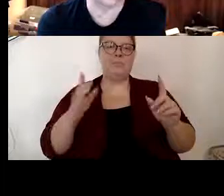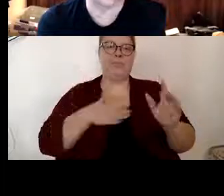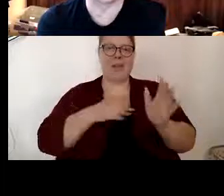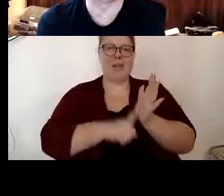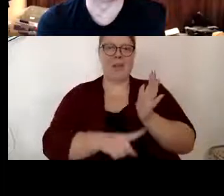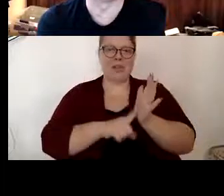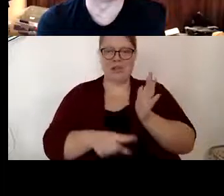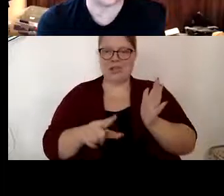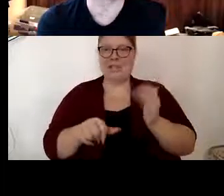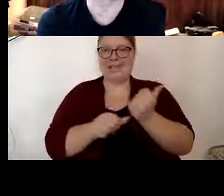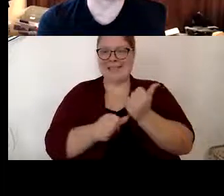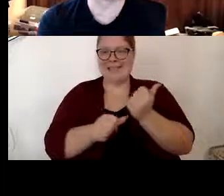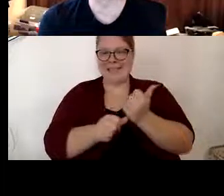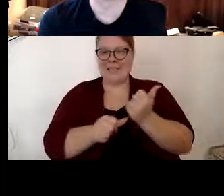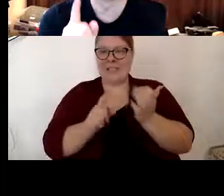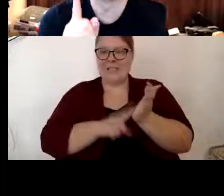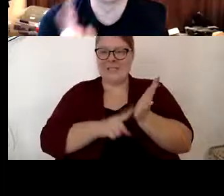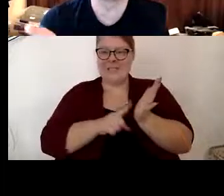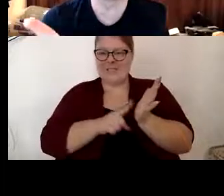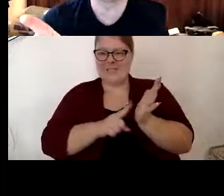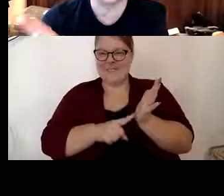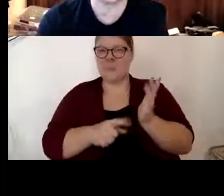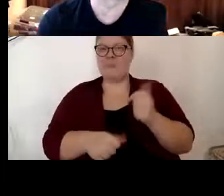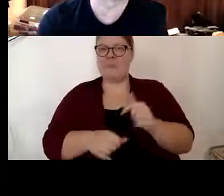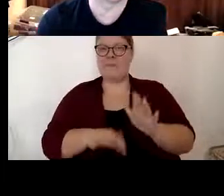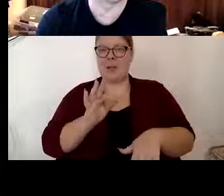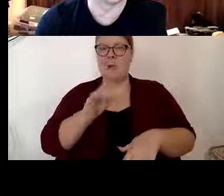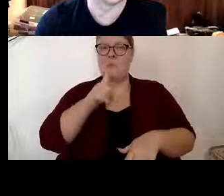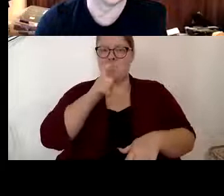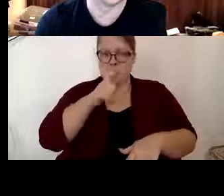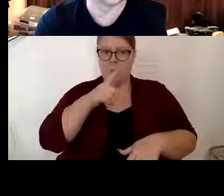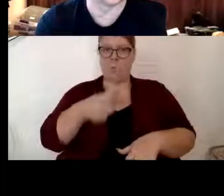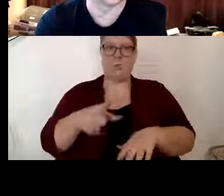lot of time fact checking this. This is the accurate